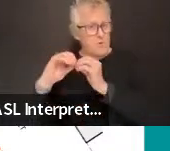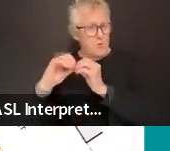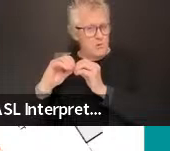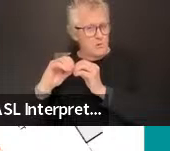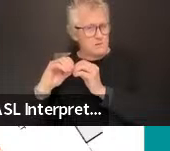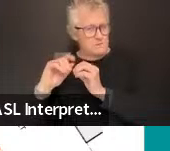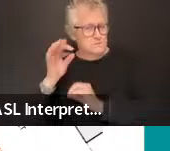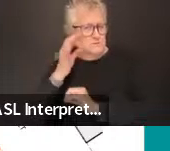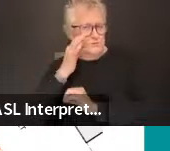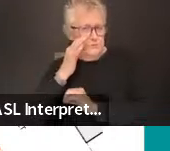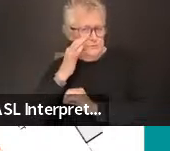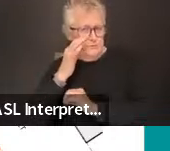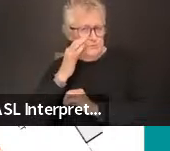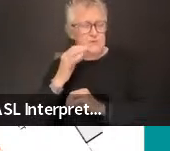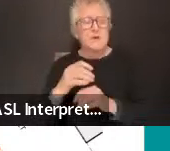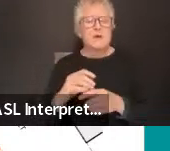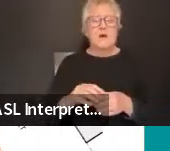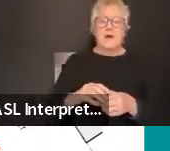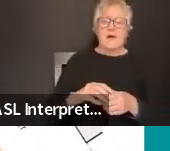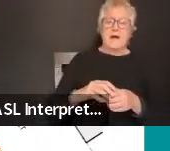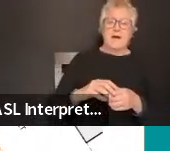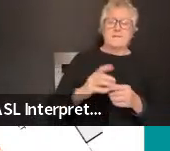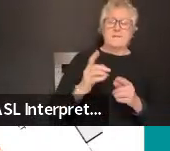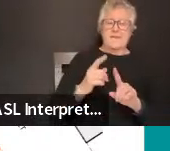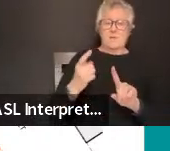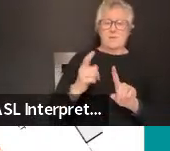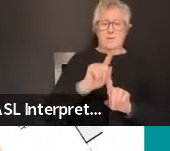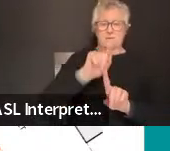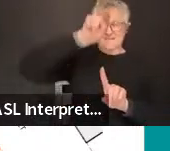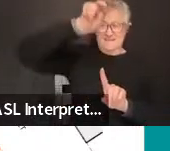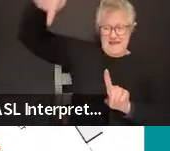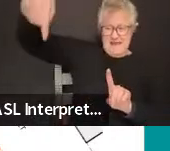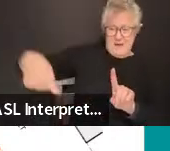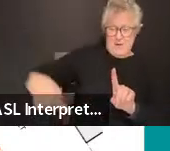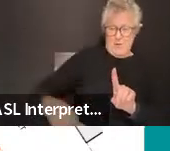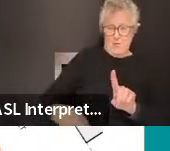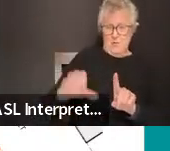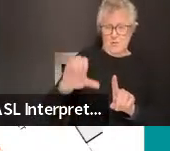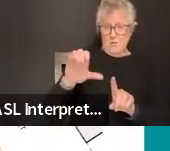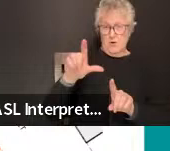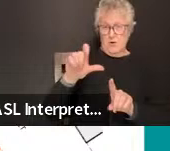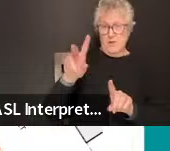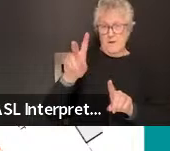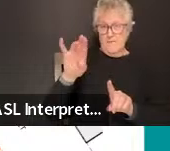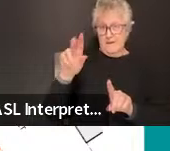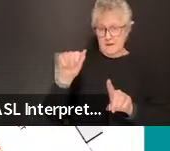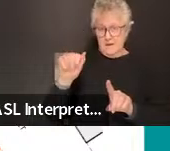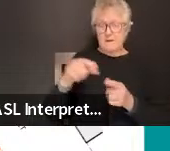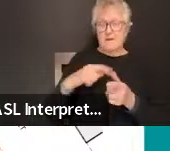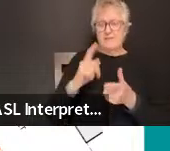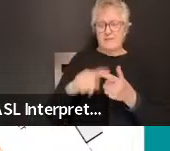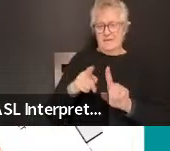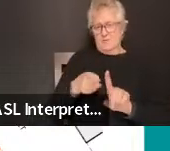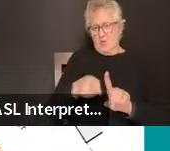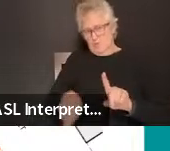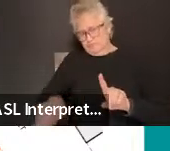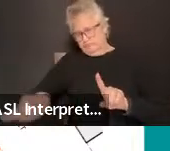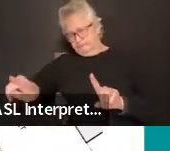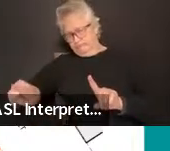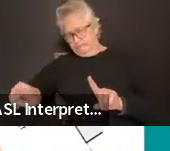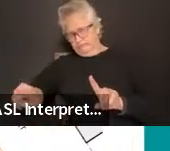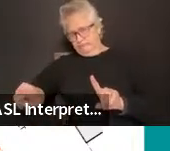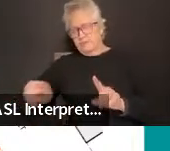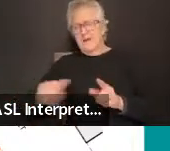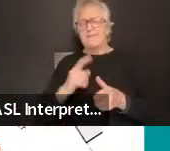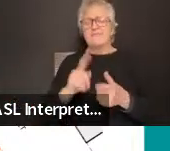loop around. It's going to come down Columbia and go right. So there actually is just one stop, and it'll loop around West